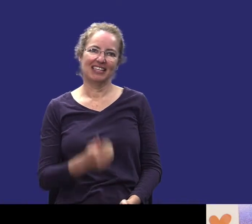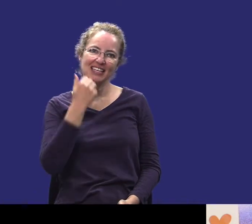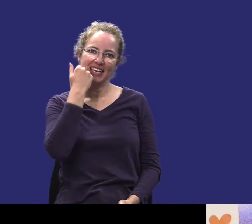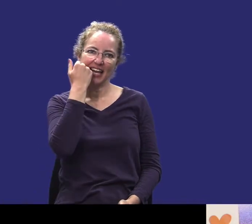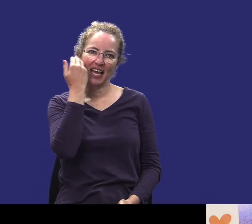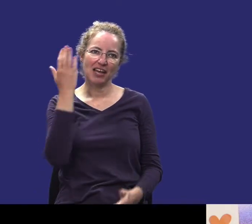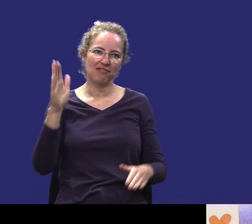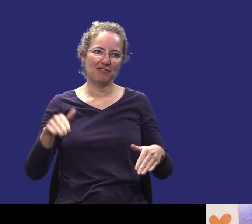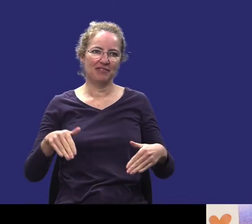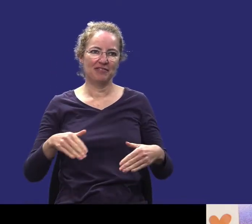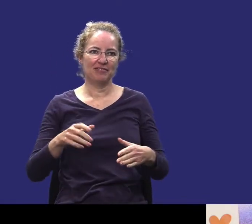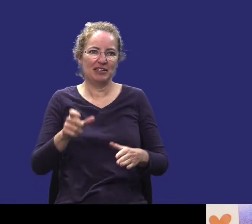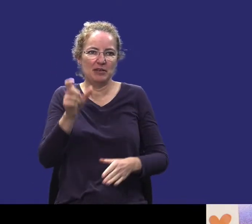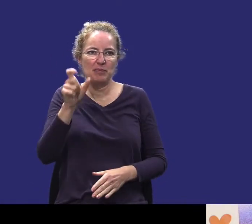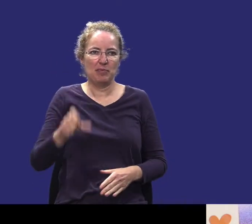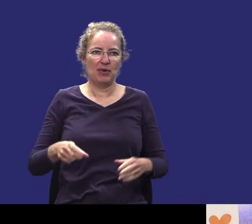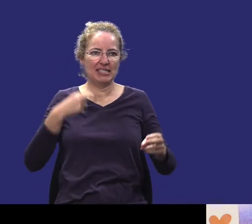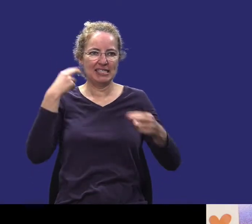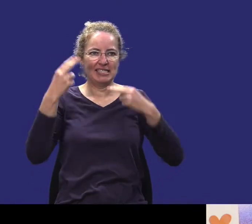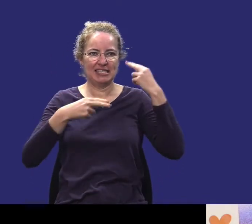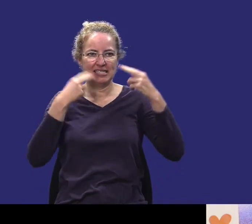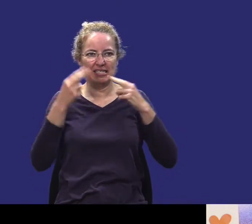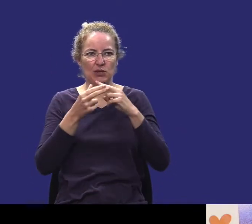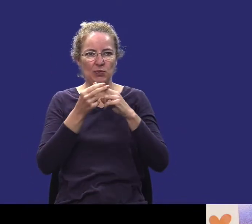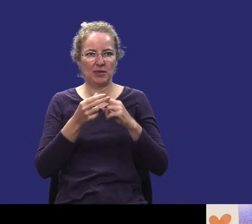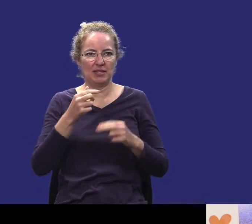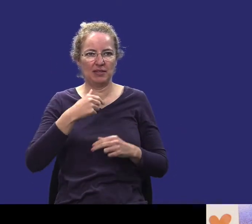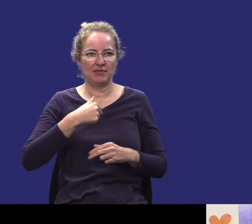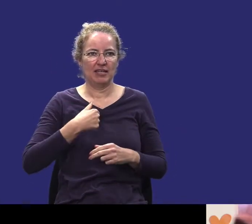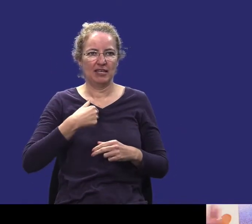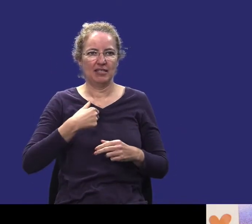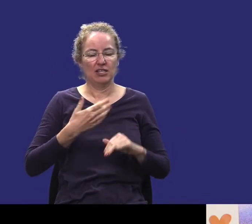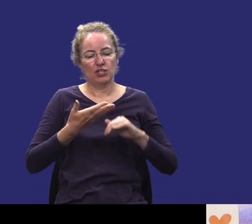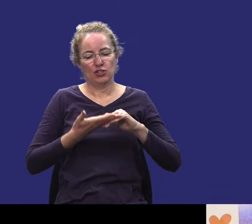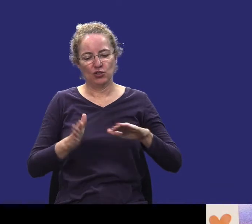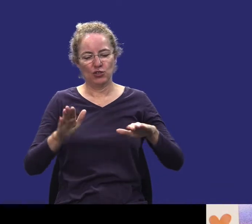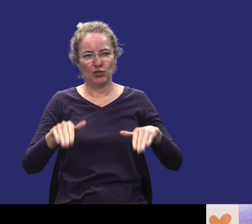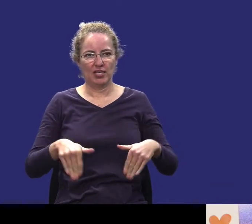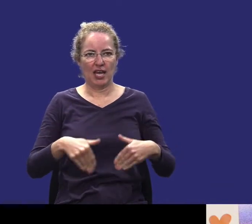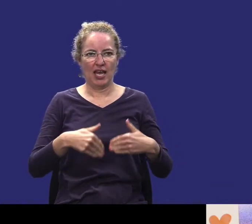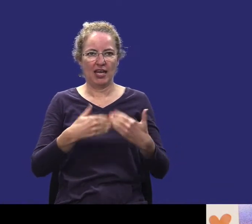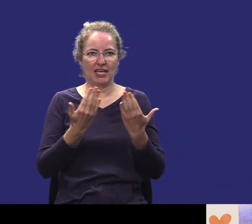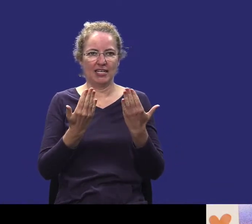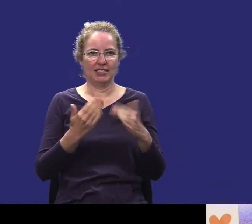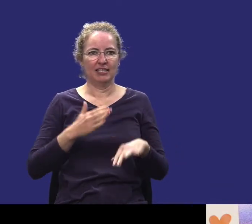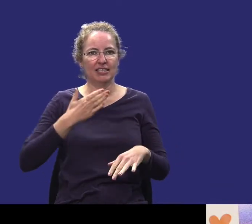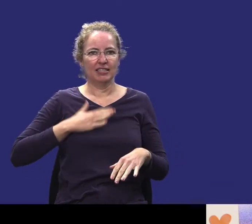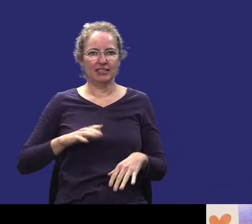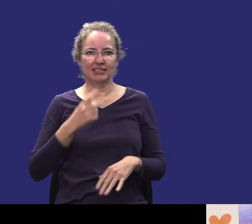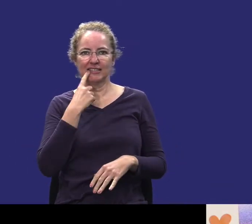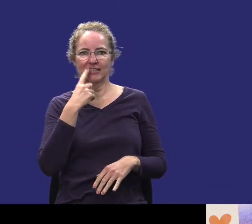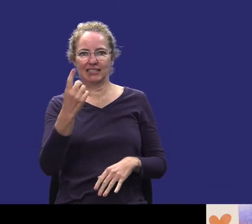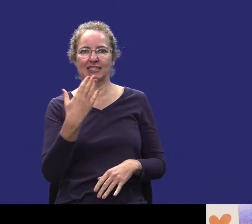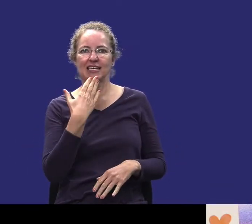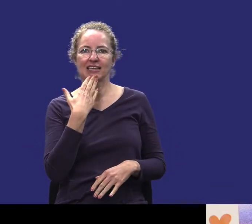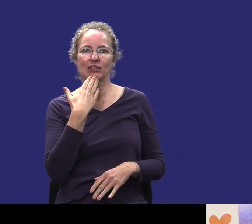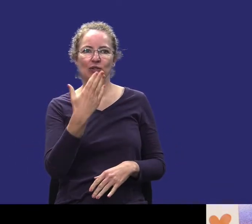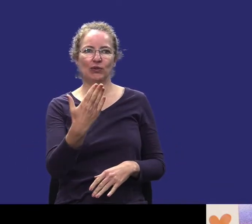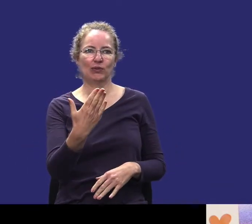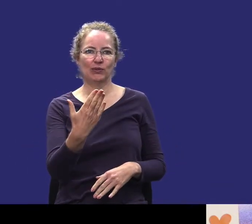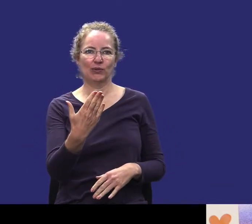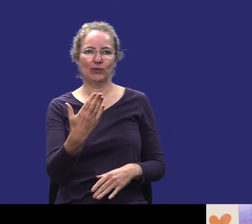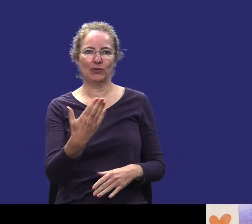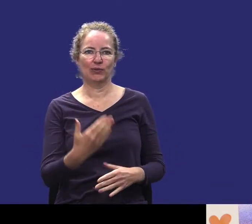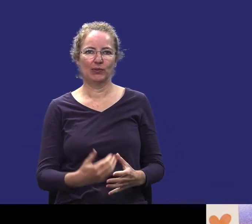Everybody sing with me. Today is a brand new day, and I wanna say thank